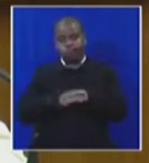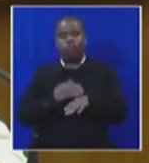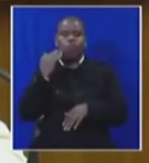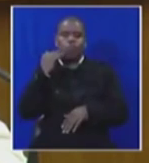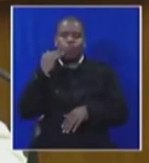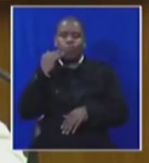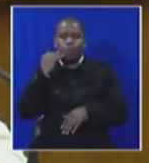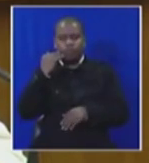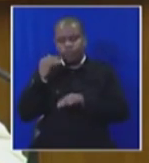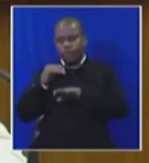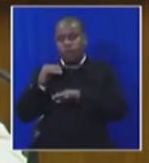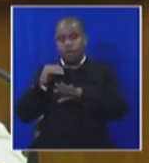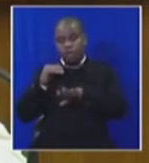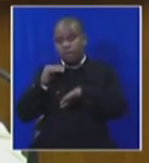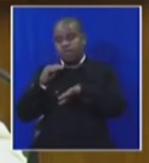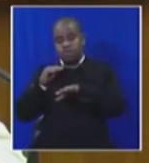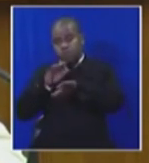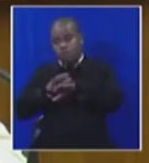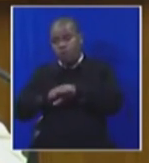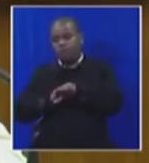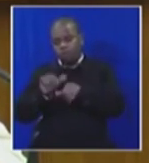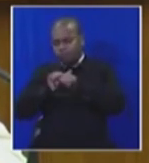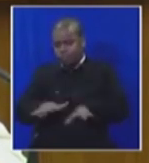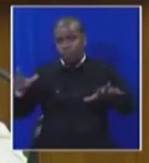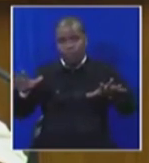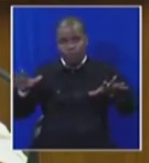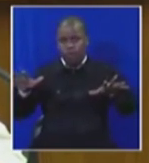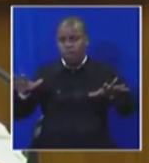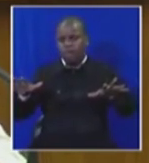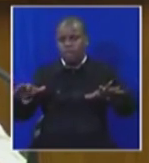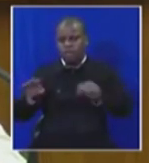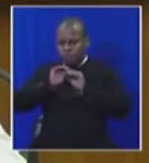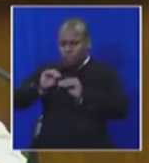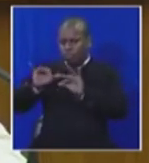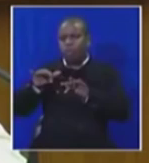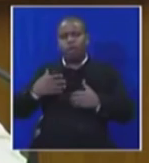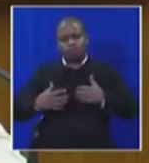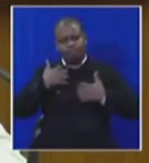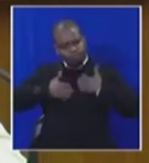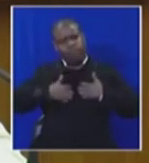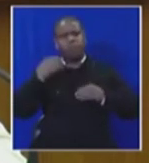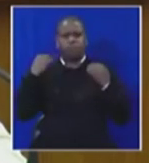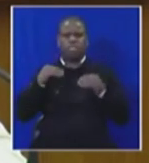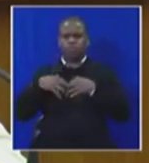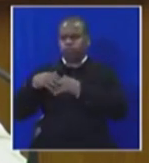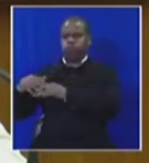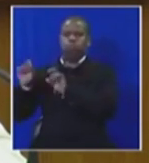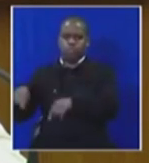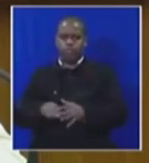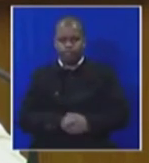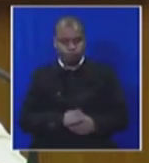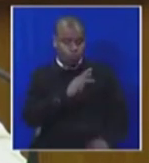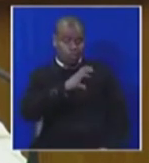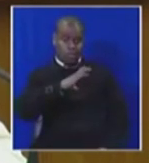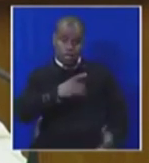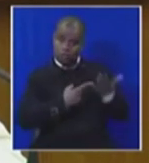incentives for job creation, and create a nation of entrepreneurs. Through implementing these and other policies, the Western Cape is